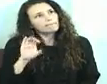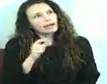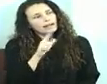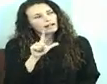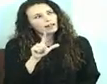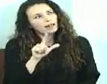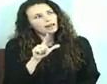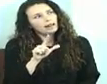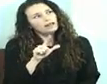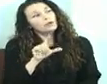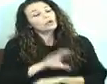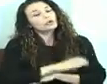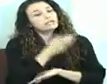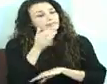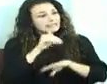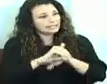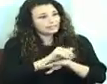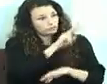2001.